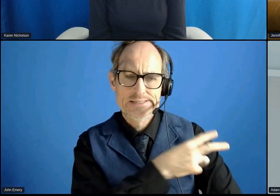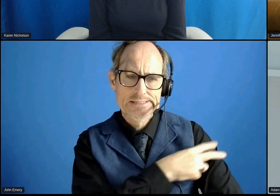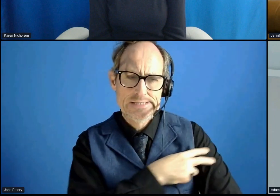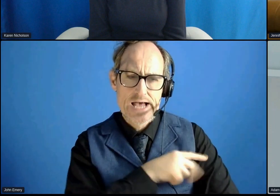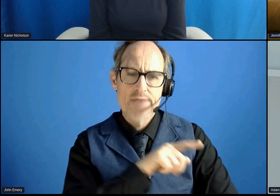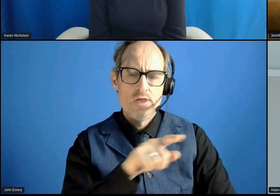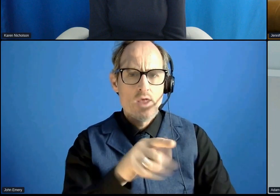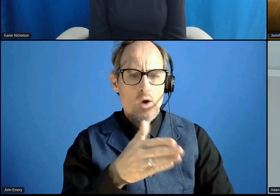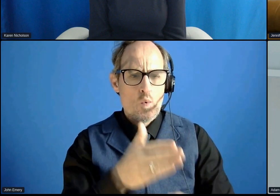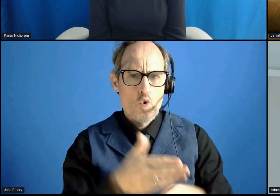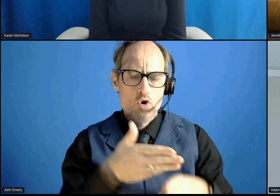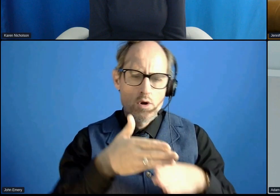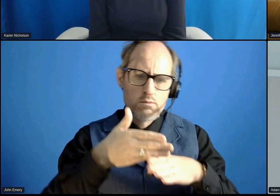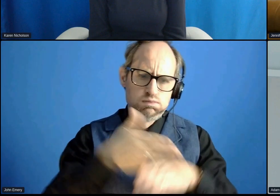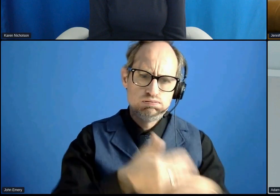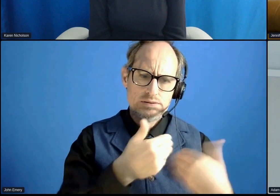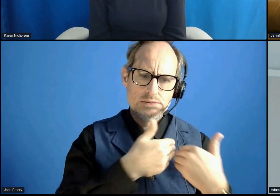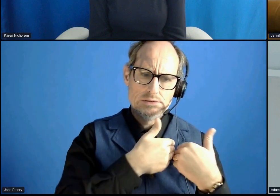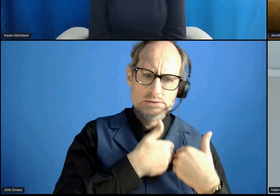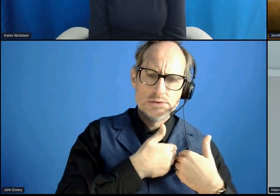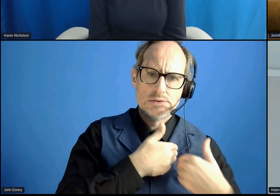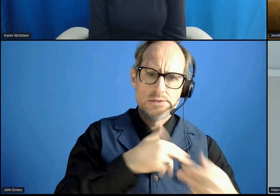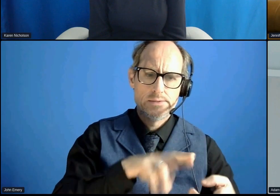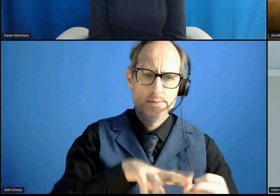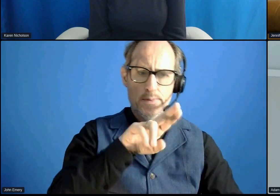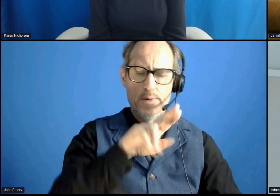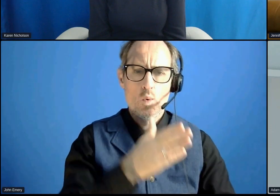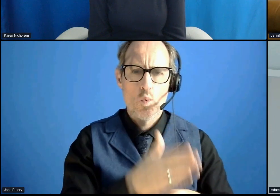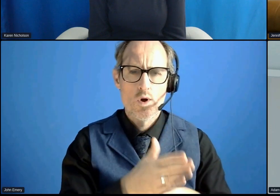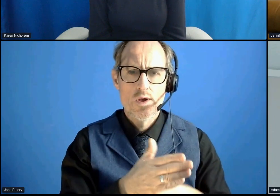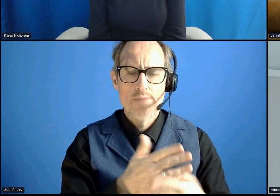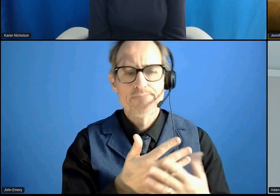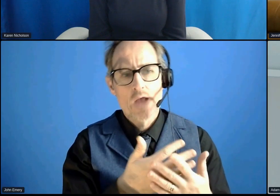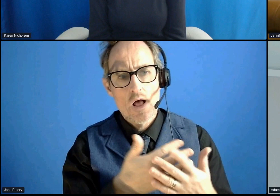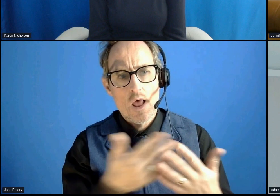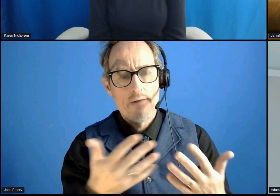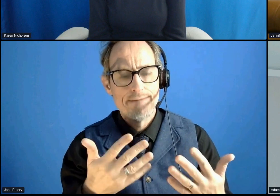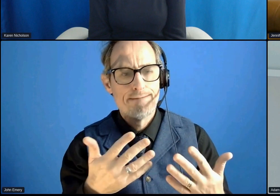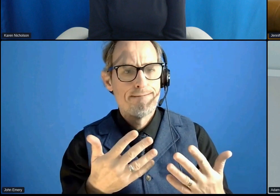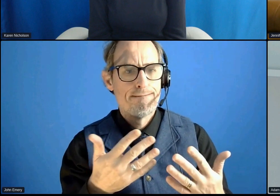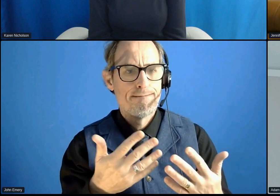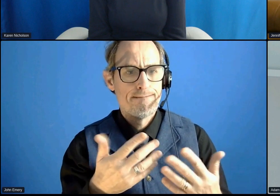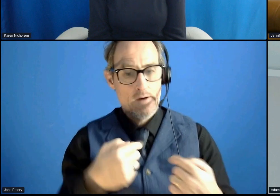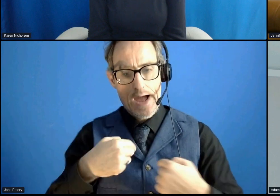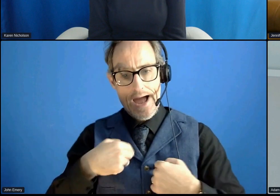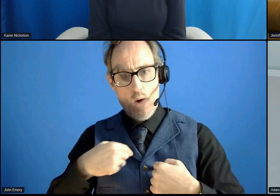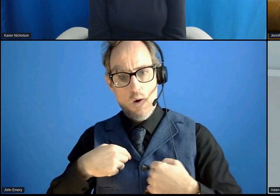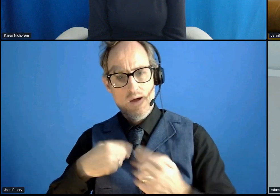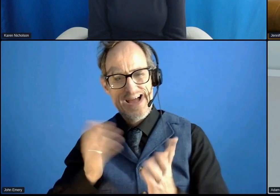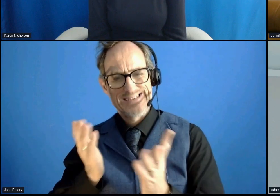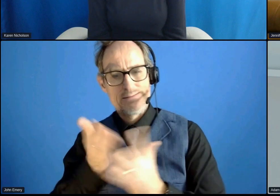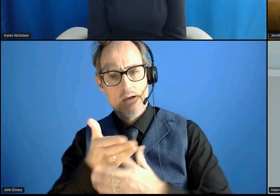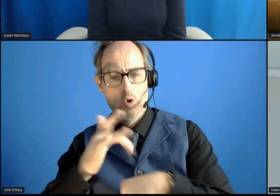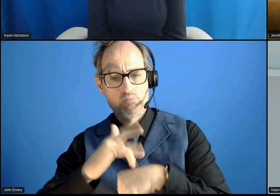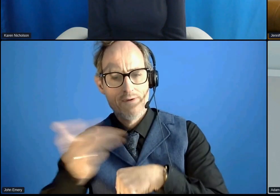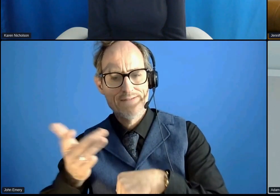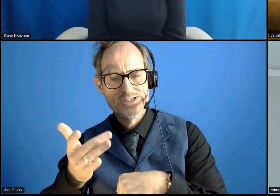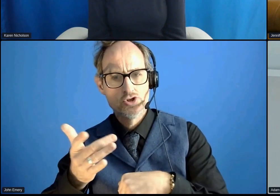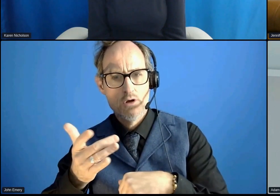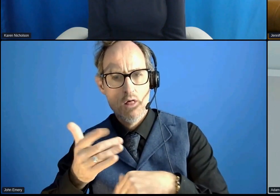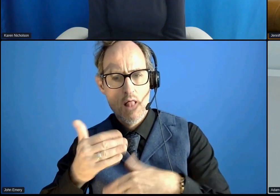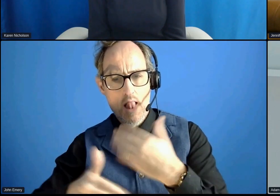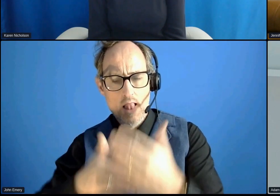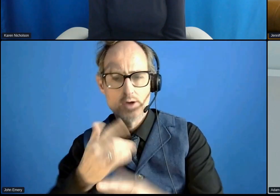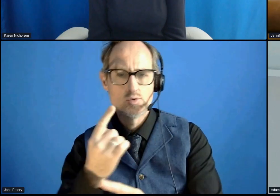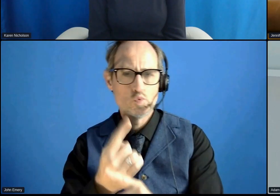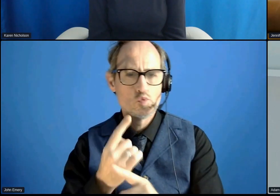stretched, and a lot of the kind of barriers that we face as accessibility professionals, talking